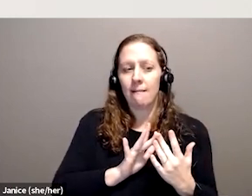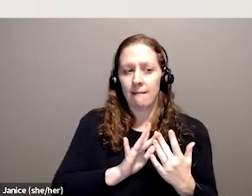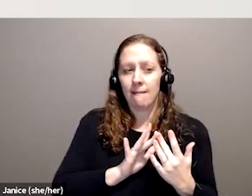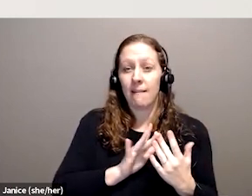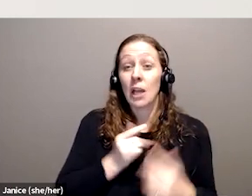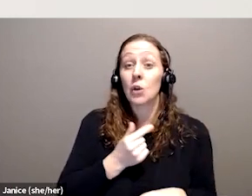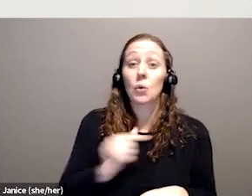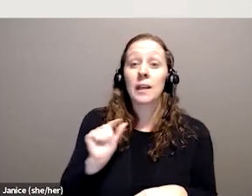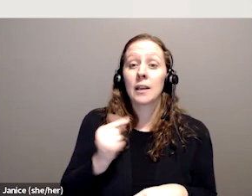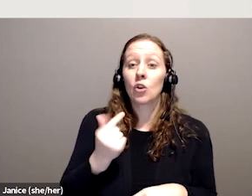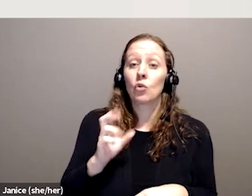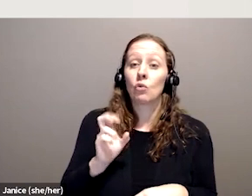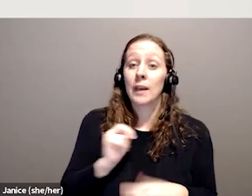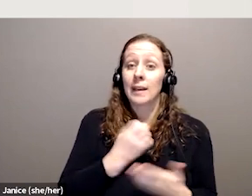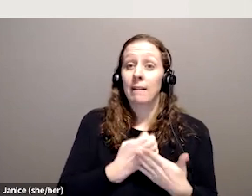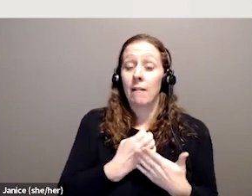green economy.